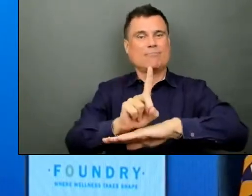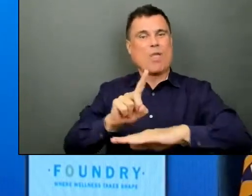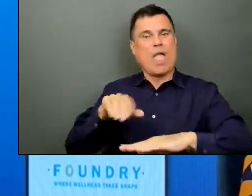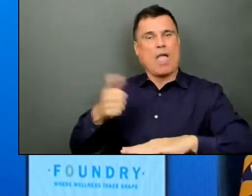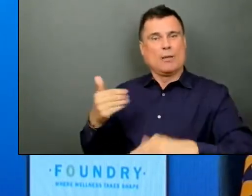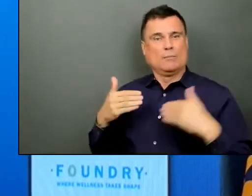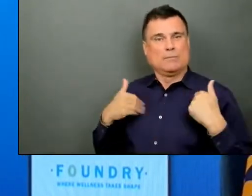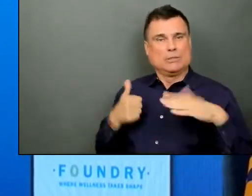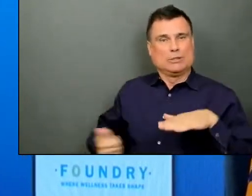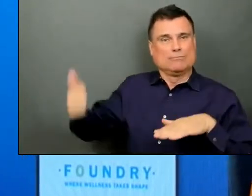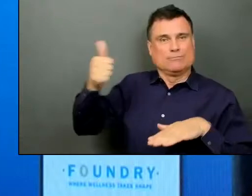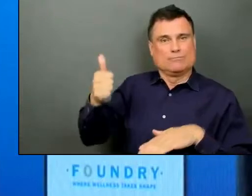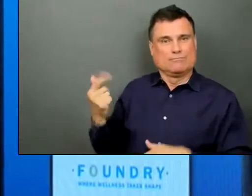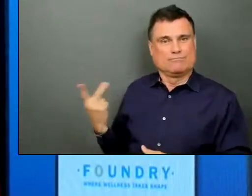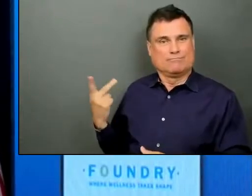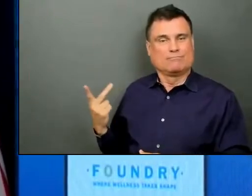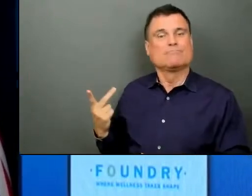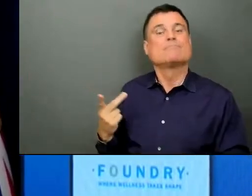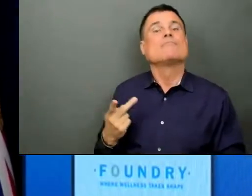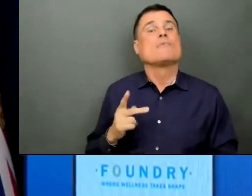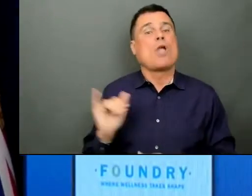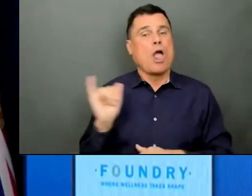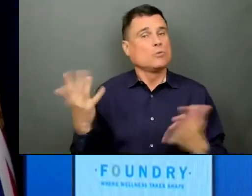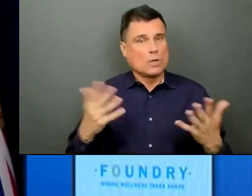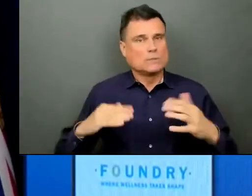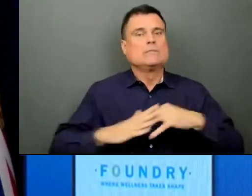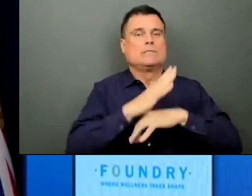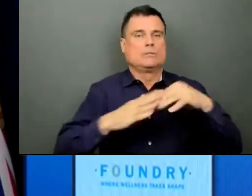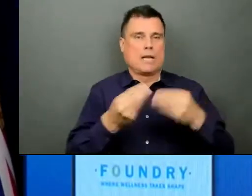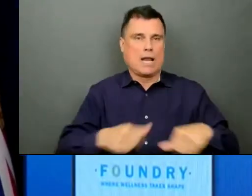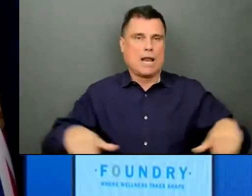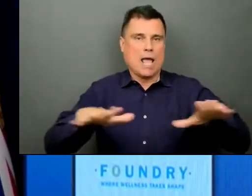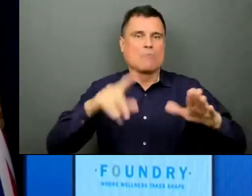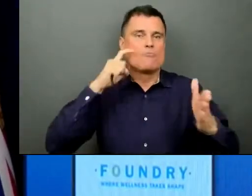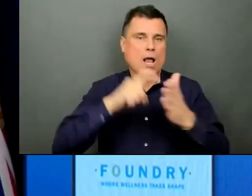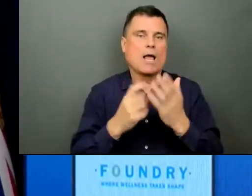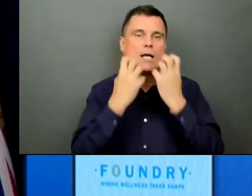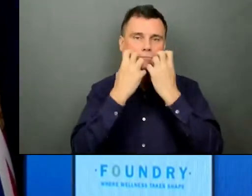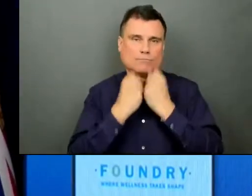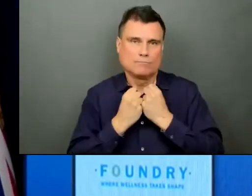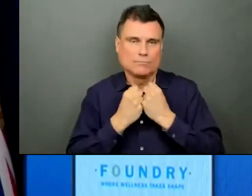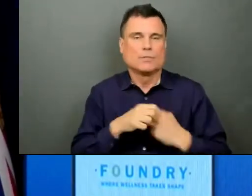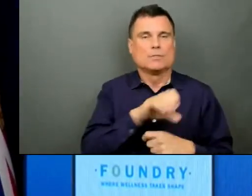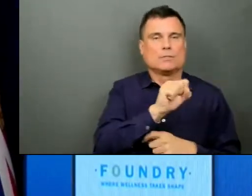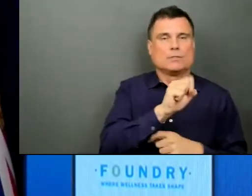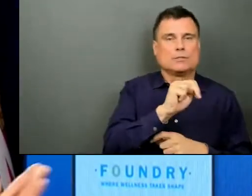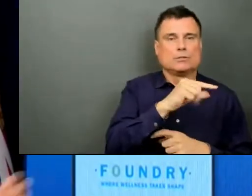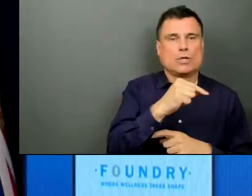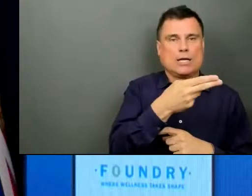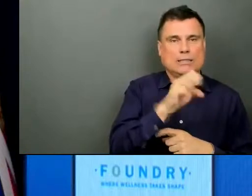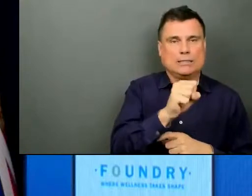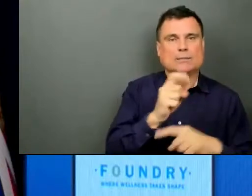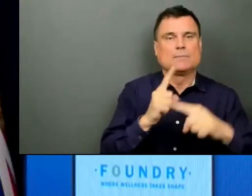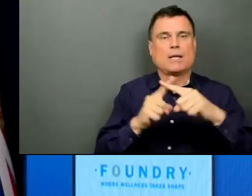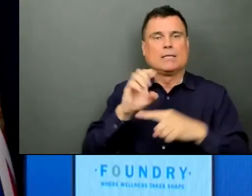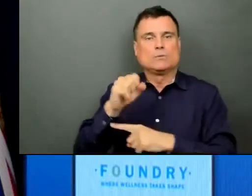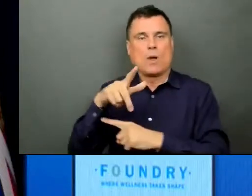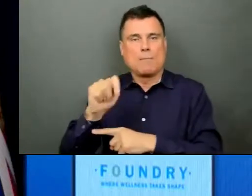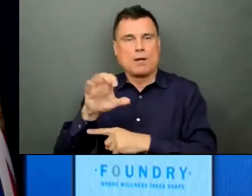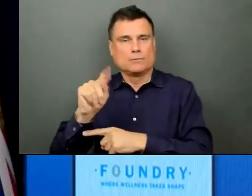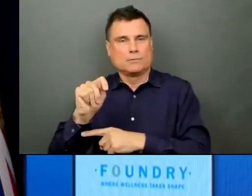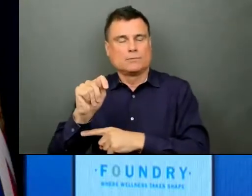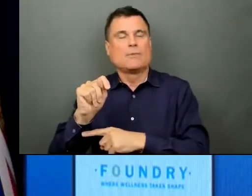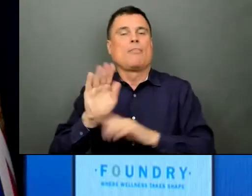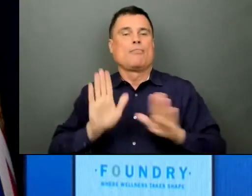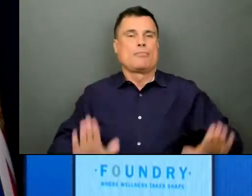of the Lekwungen-speaking people, now known as the Songhees and Esquimalt Nations. Virtually as well, we're here with Steve Mathias,